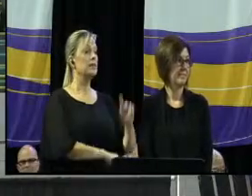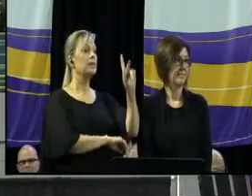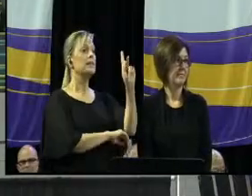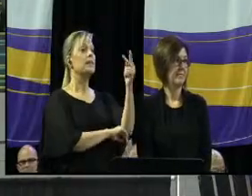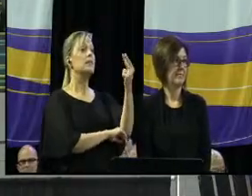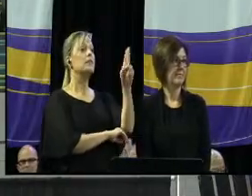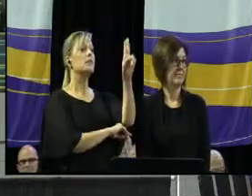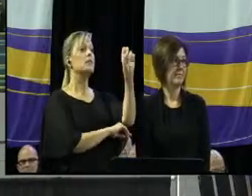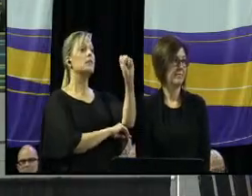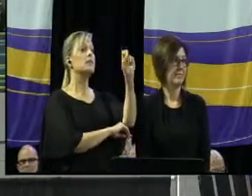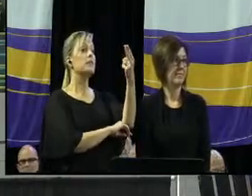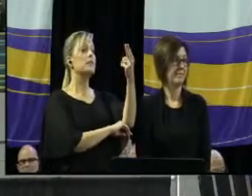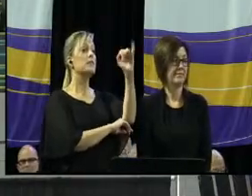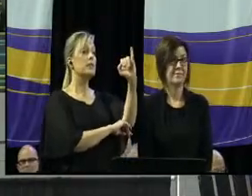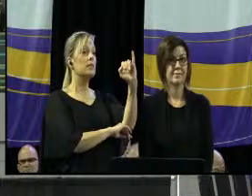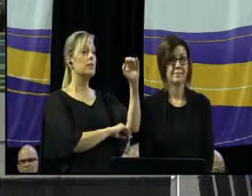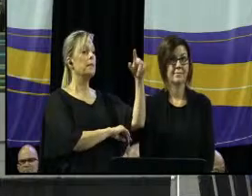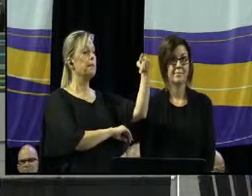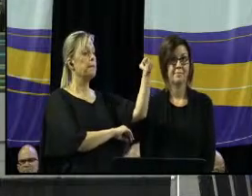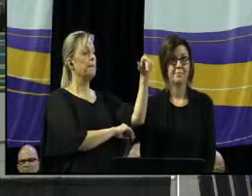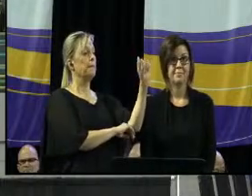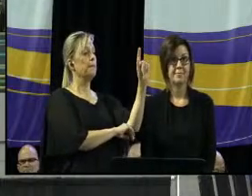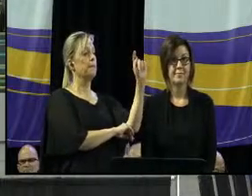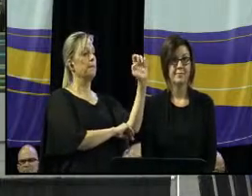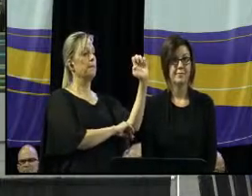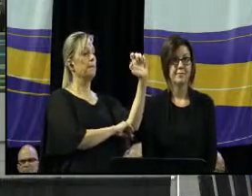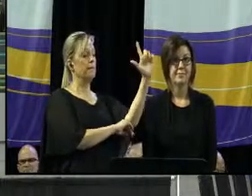Kushi Nimeshkumar Patel.